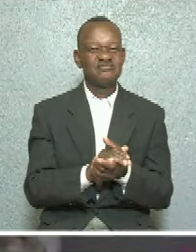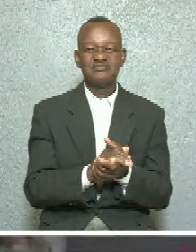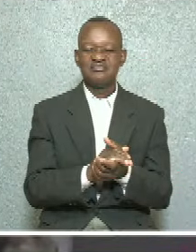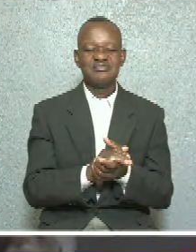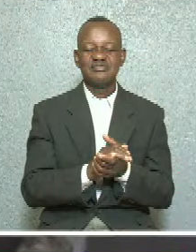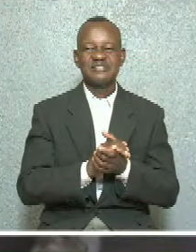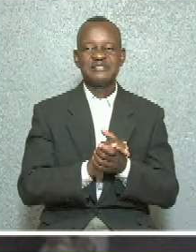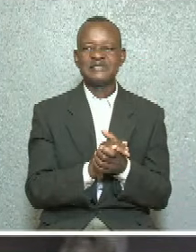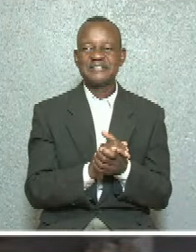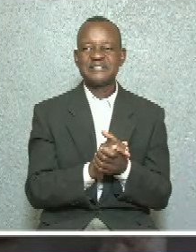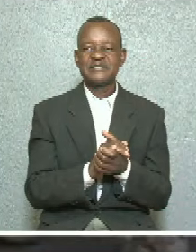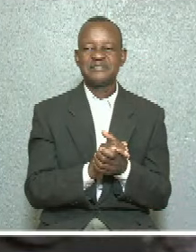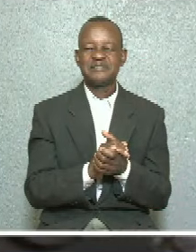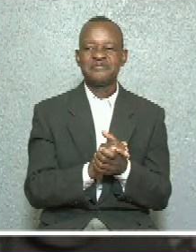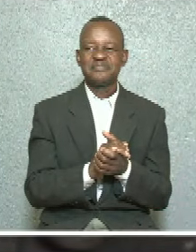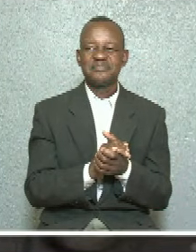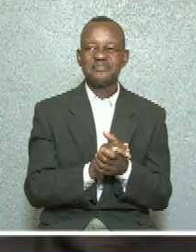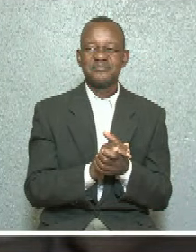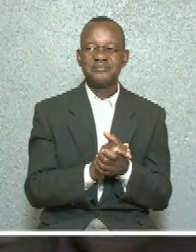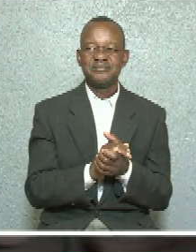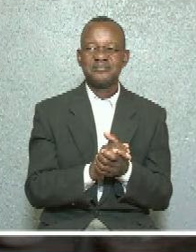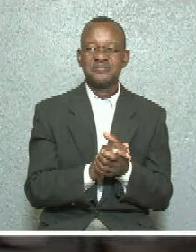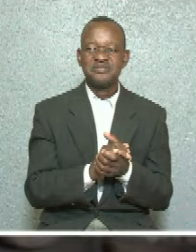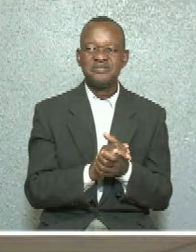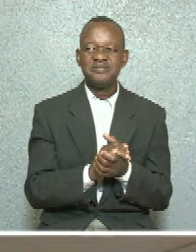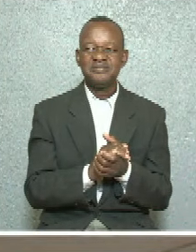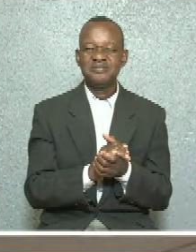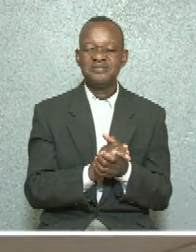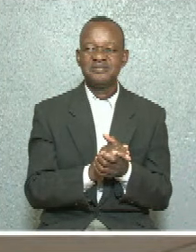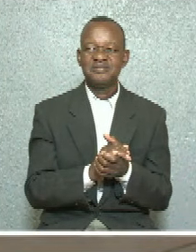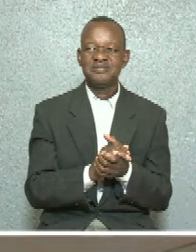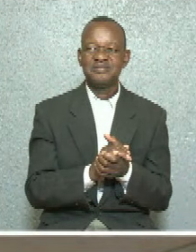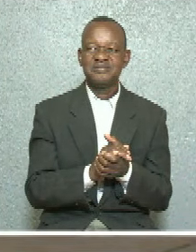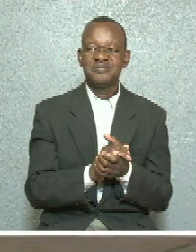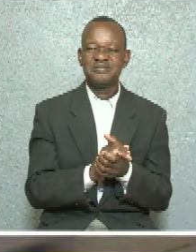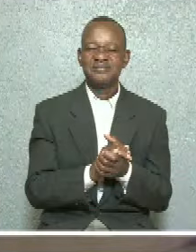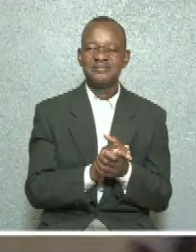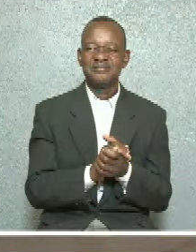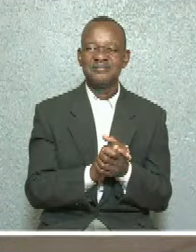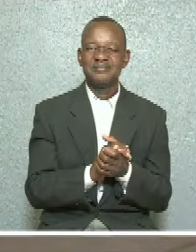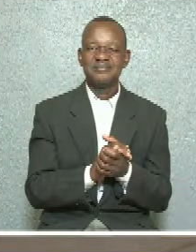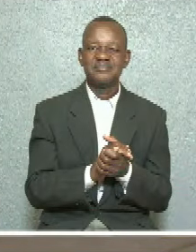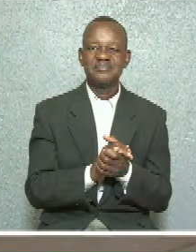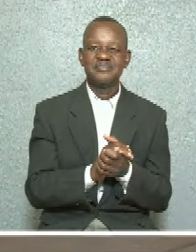Gino, you can ask 2 more questions here, and then I'll... 2 more questions? Yes, here in front we've got...